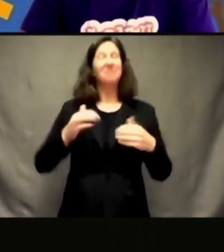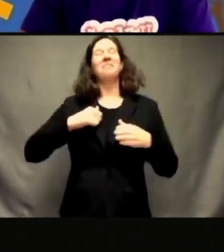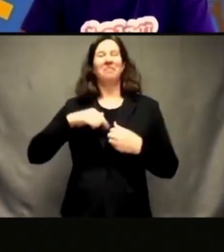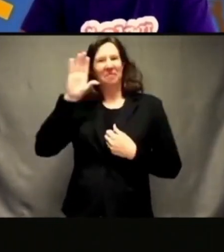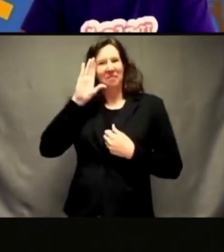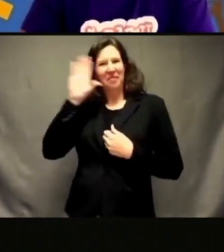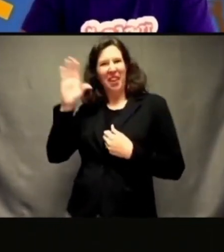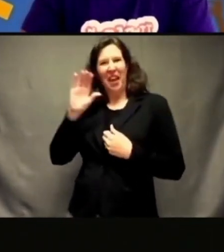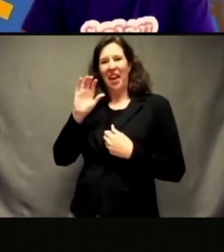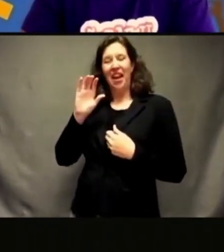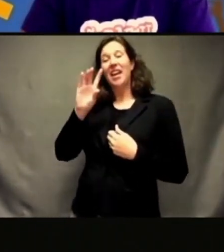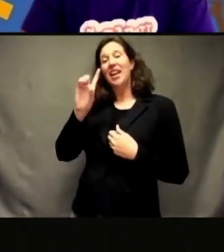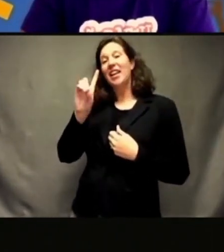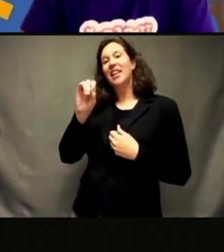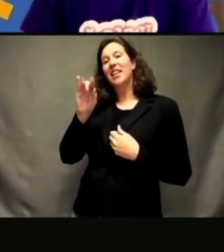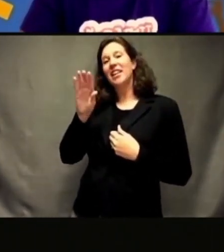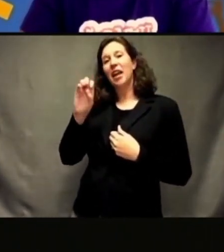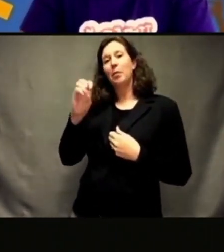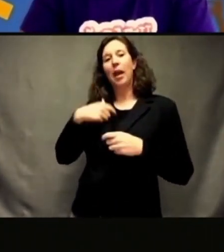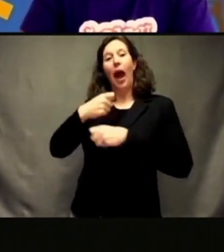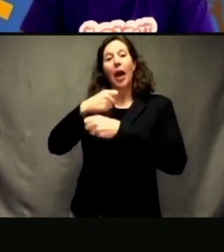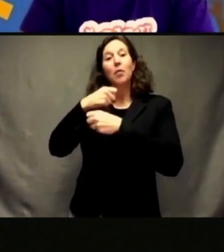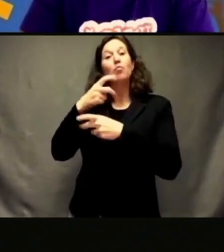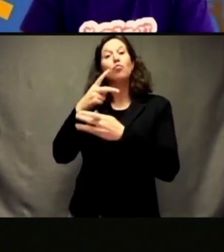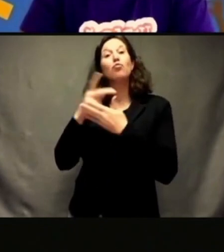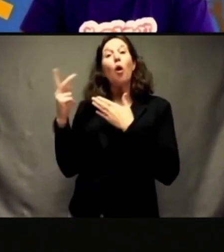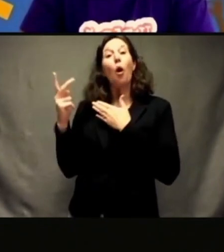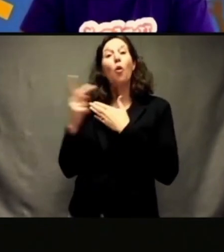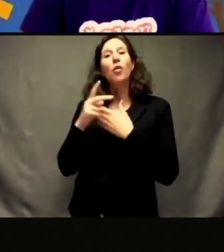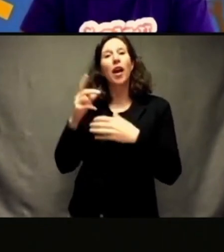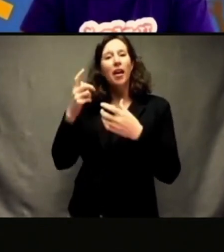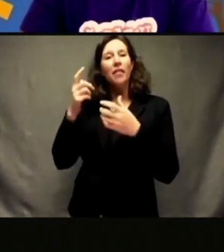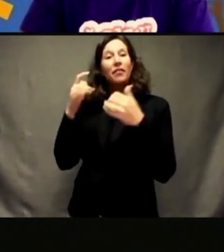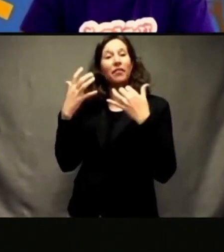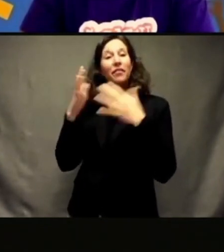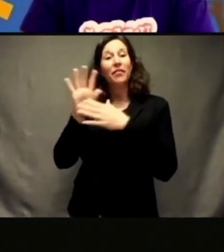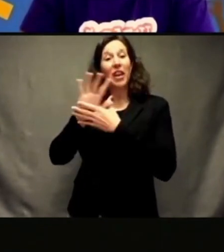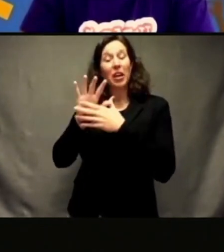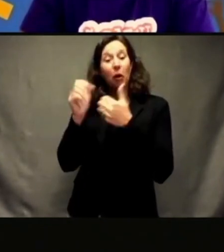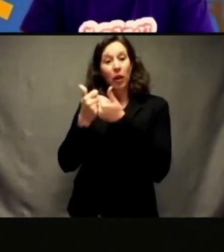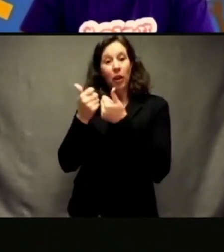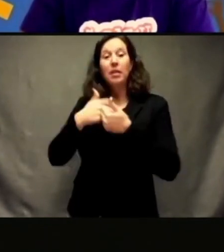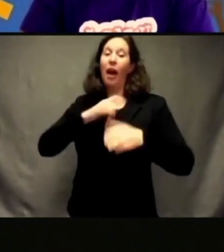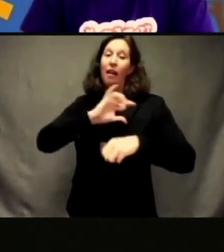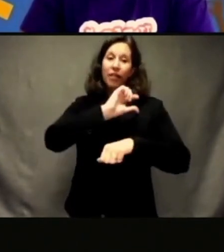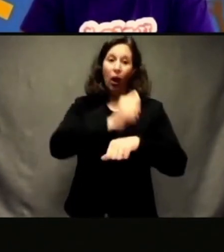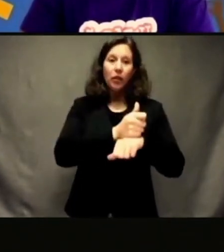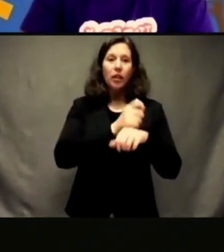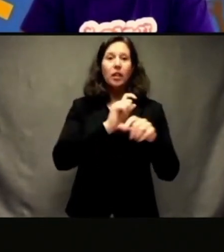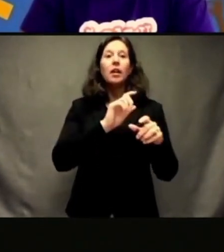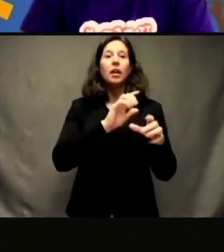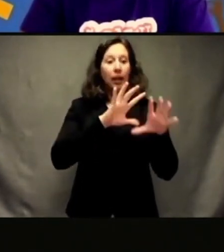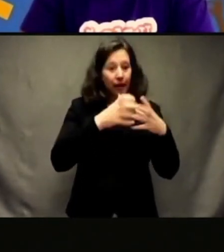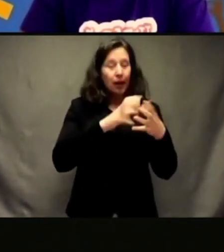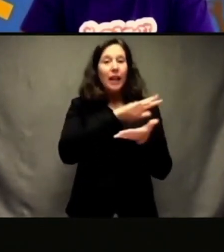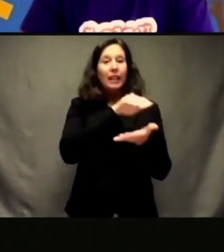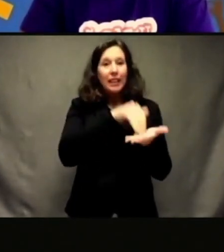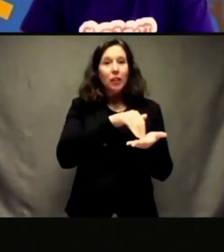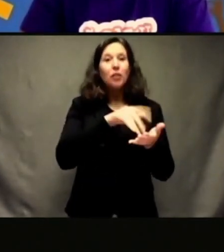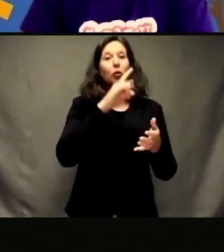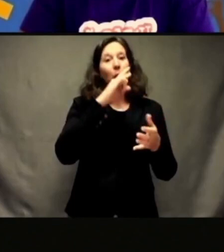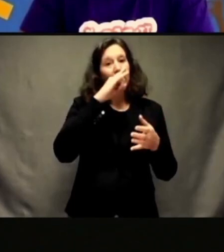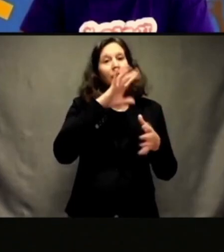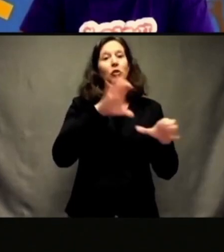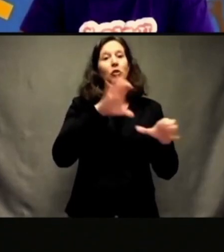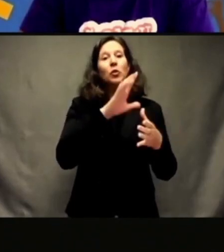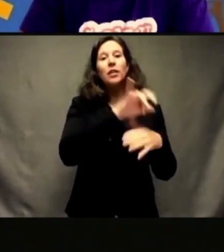Hi, I'm Debbie. I program video games. I founded a STEAM center to teach kids to do the same. Nice to meet you,